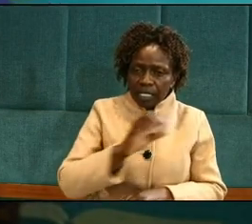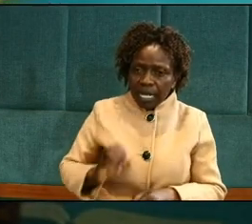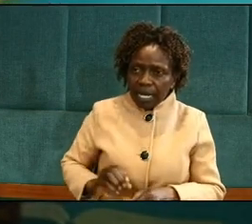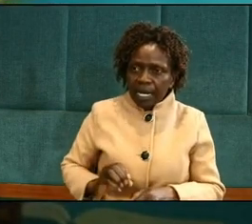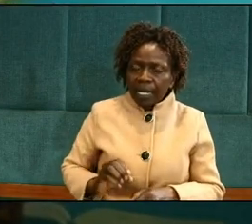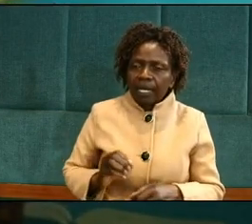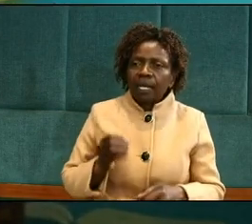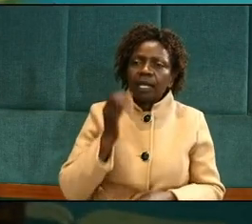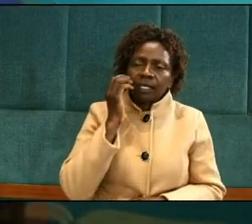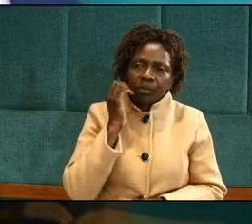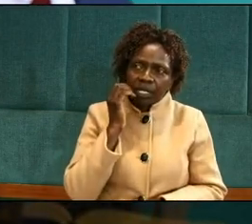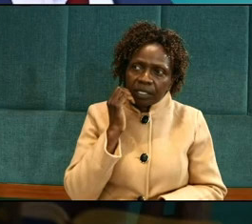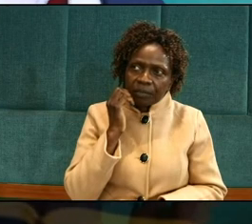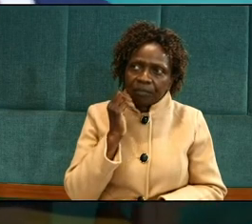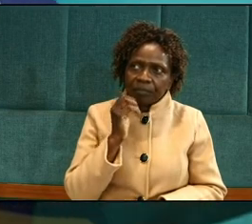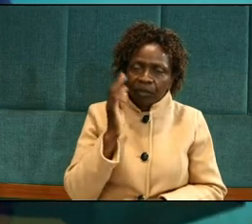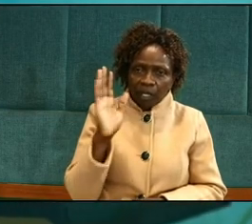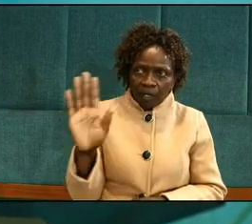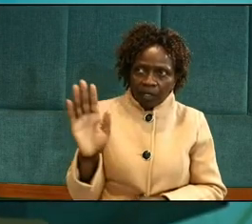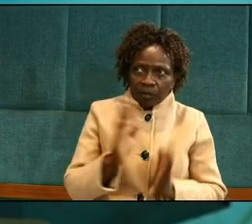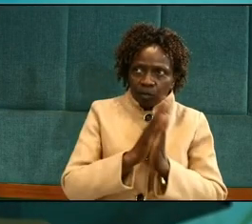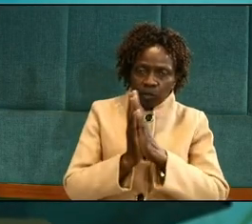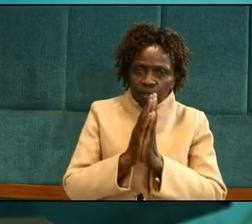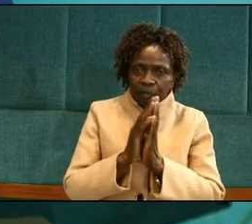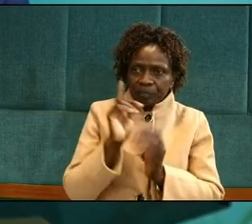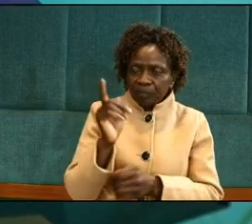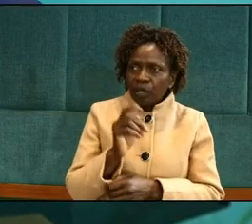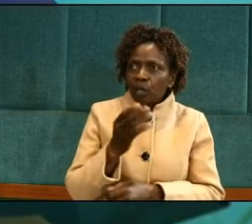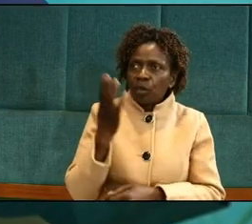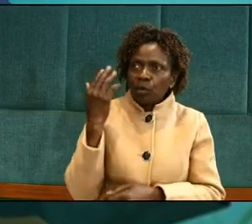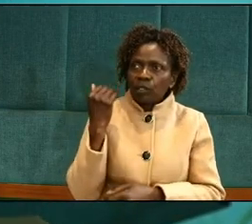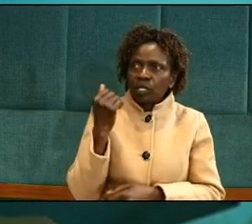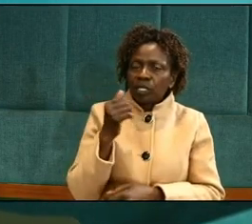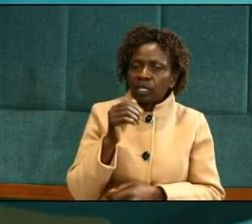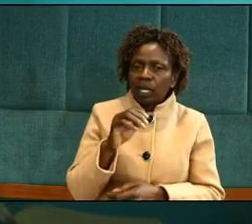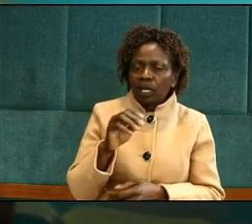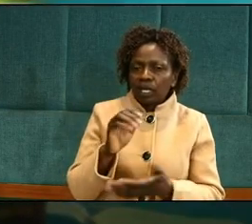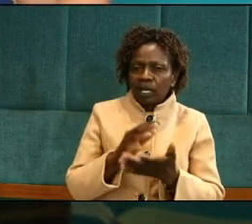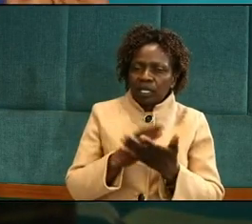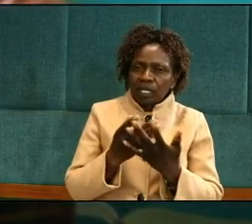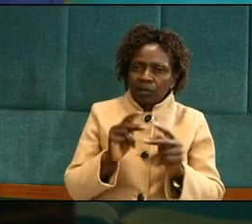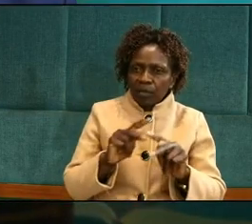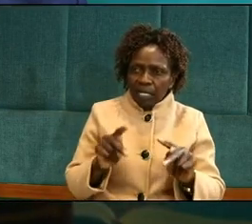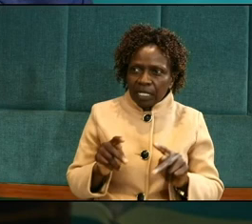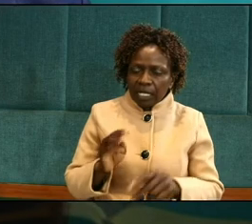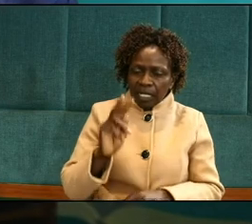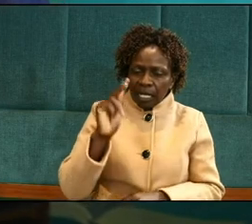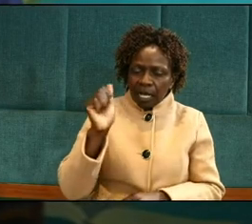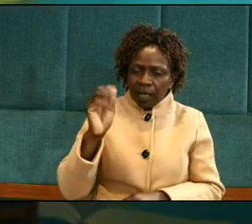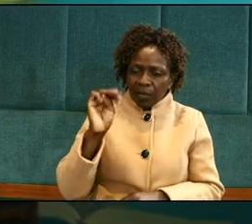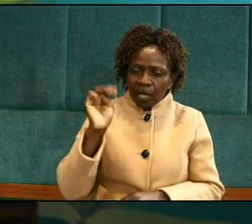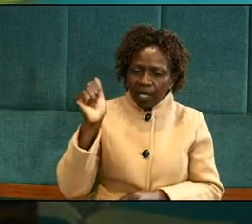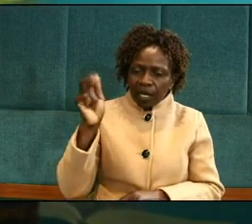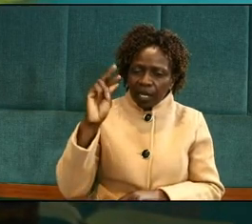experience. I was in Kabwe. I was still pastoring in Kamwala in